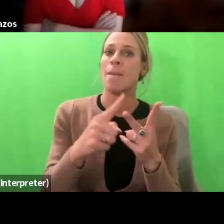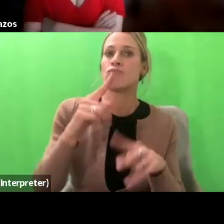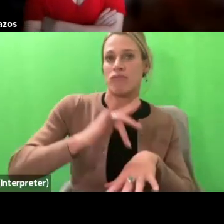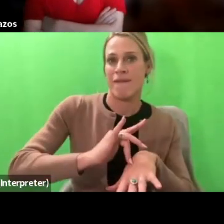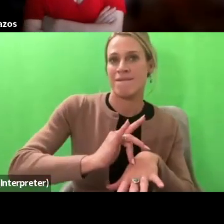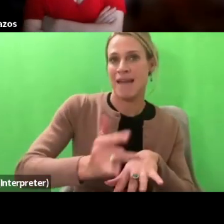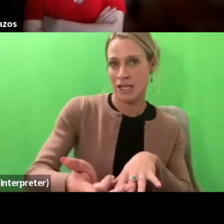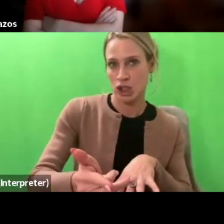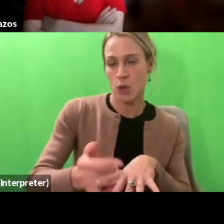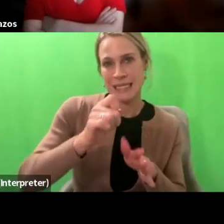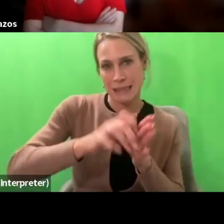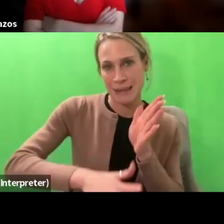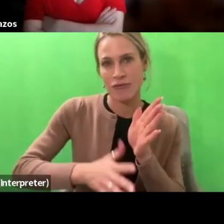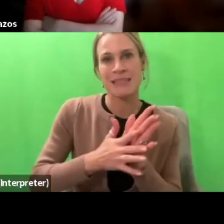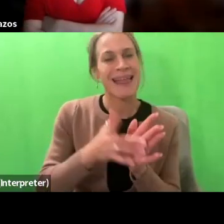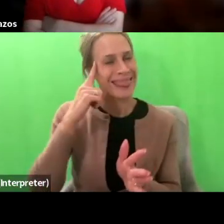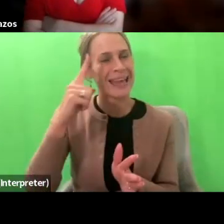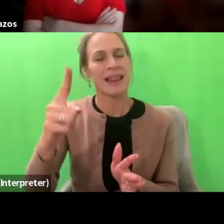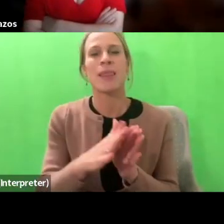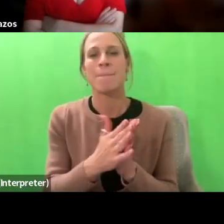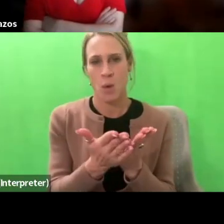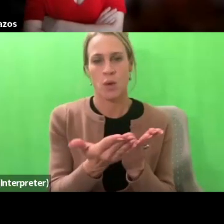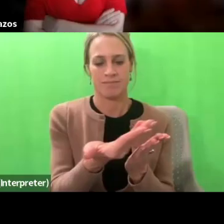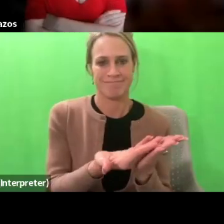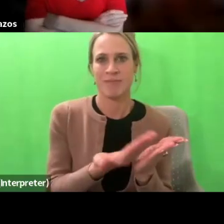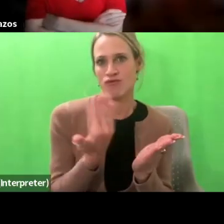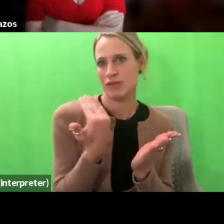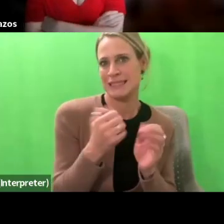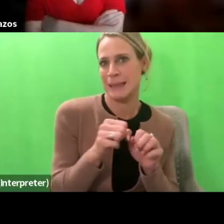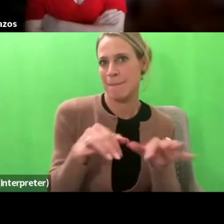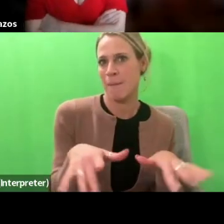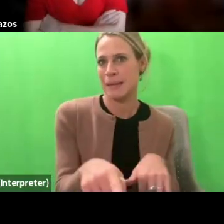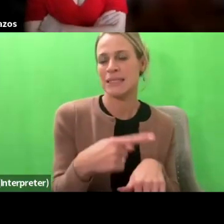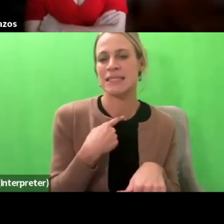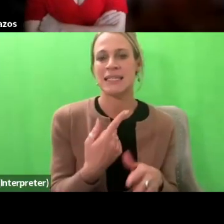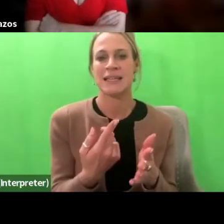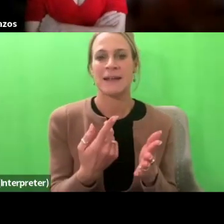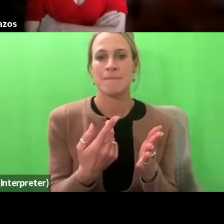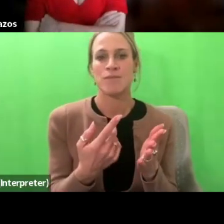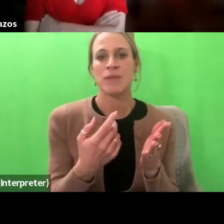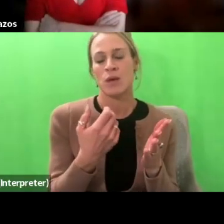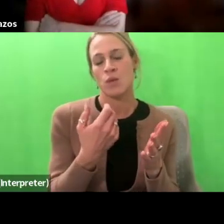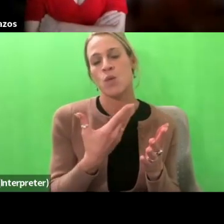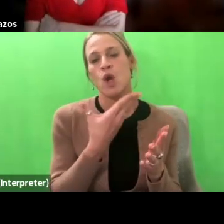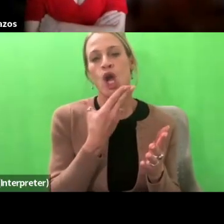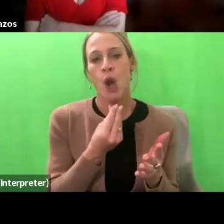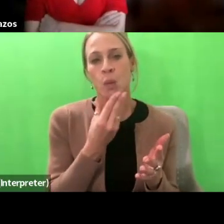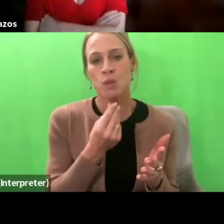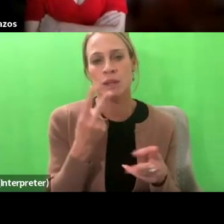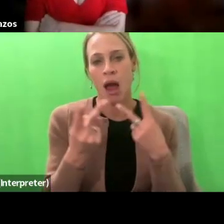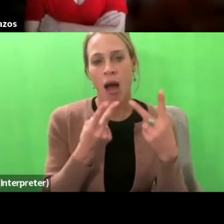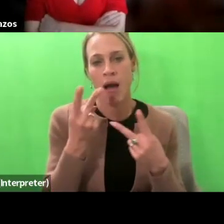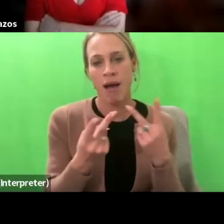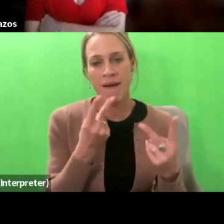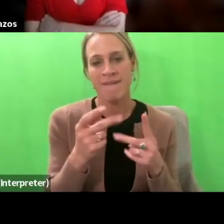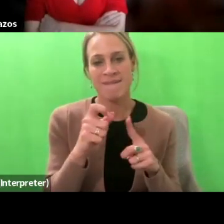think probably it's this book, which just came out from Fitzcarraldo. It's Goatsong. And it's the